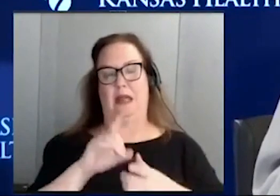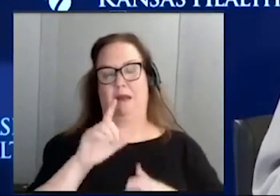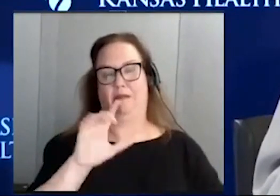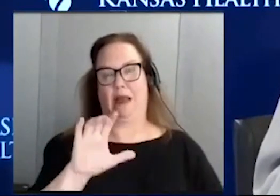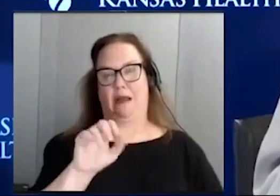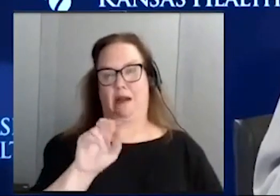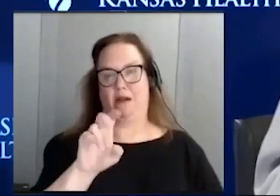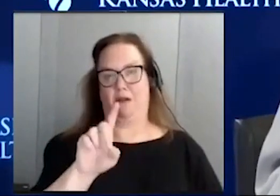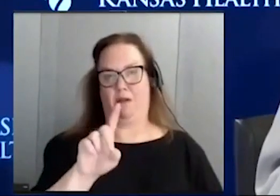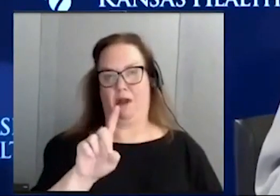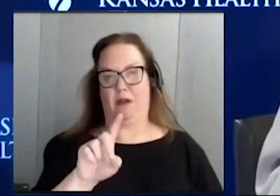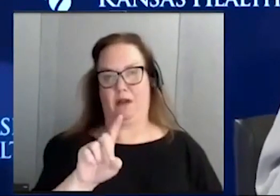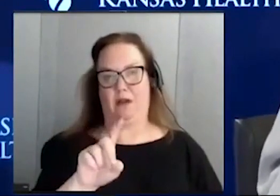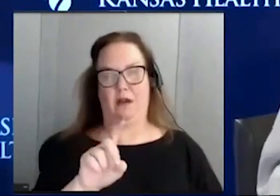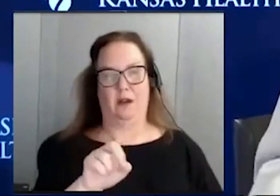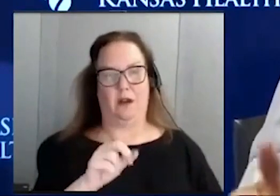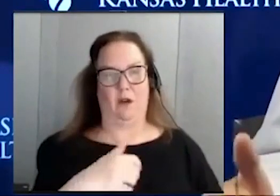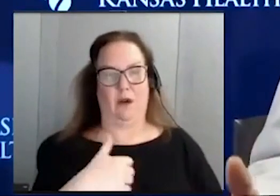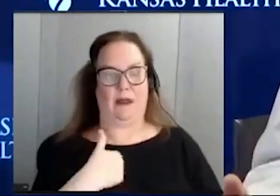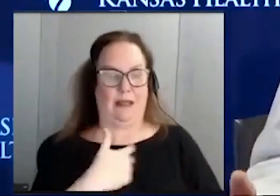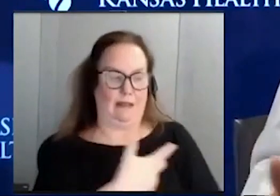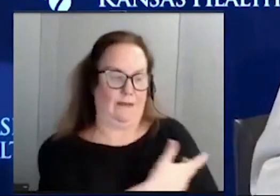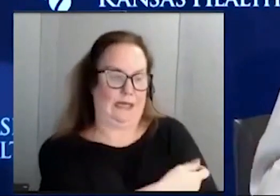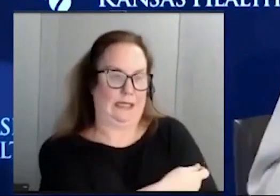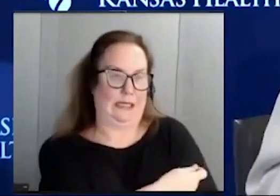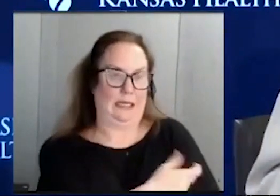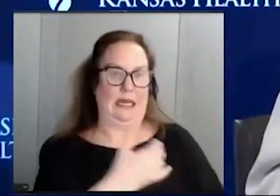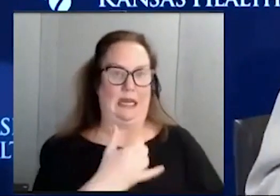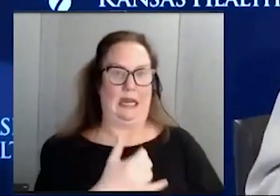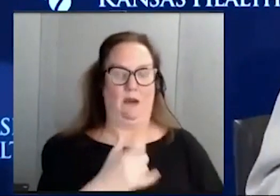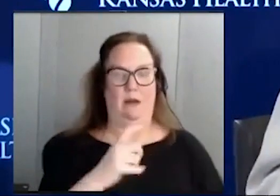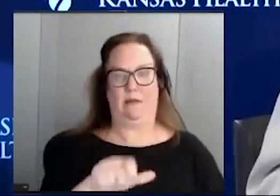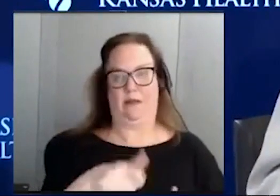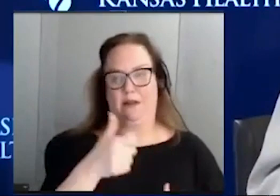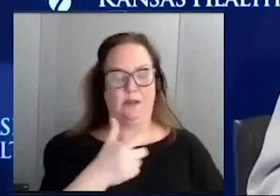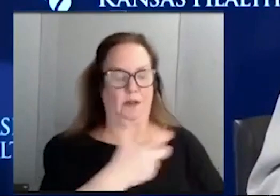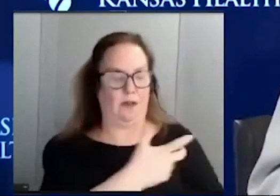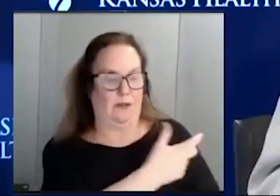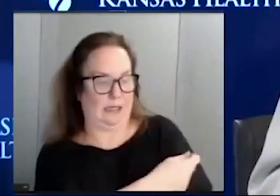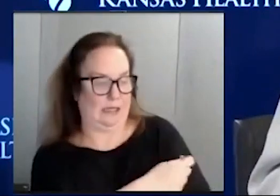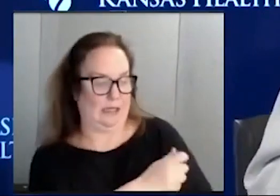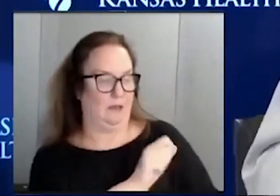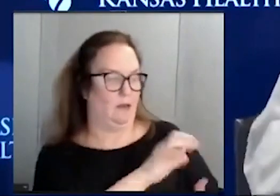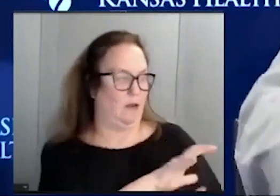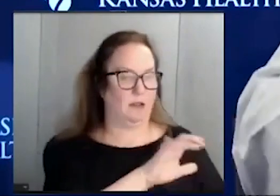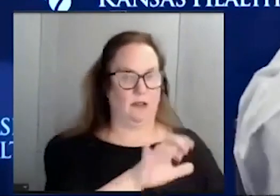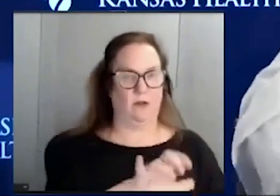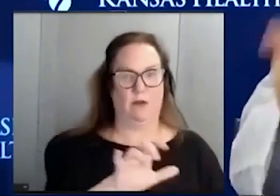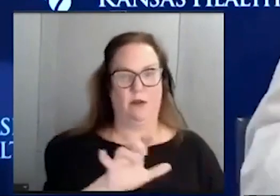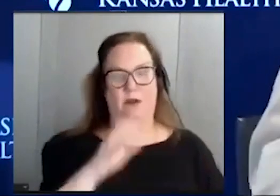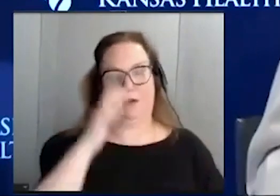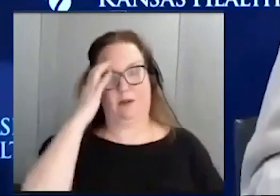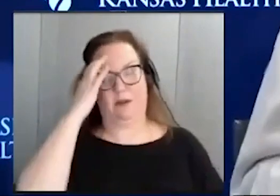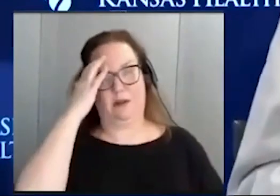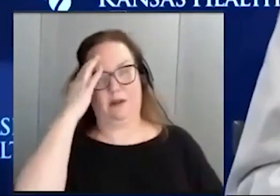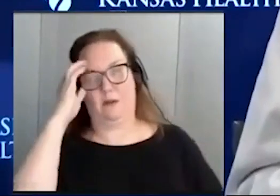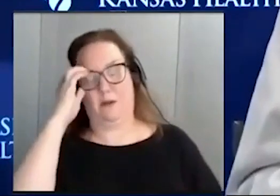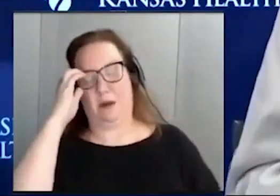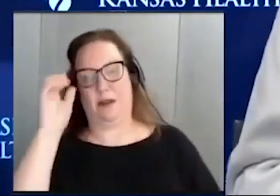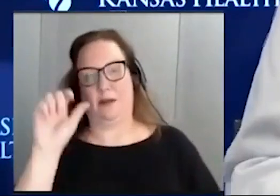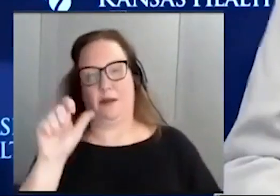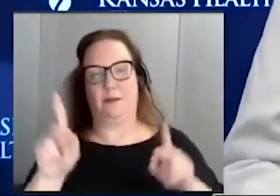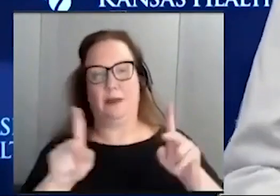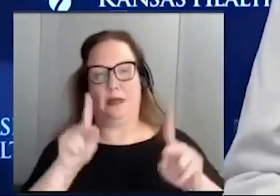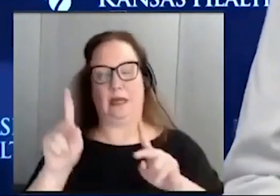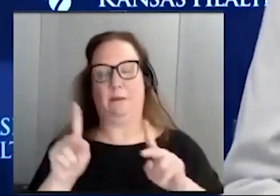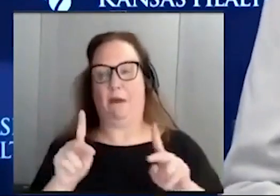I hear I've had the vaccine, and now I have this, therefore the vaccine caused it. Well, okay, but what about all the people that got this